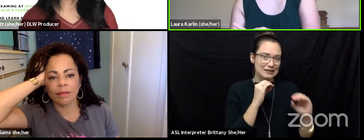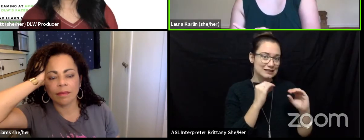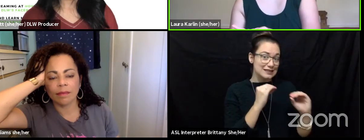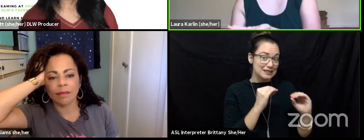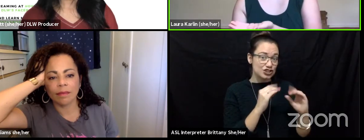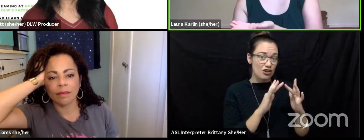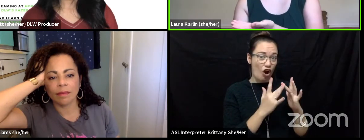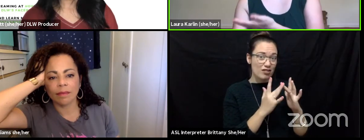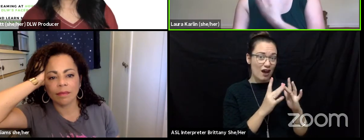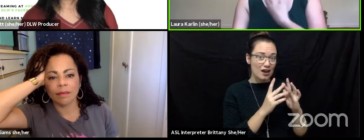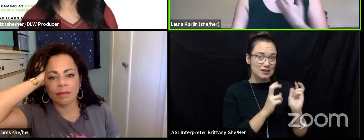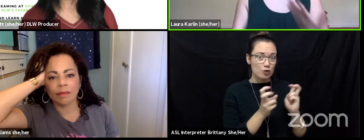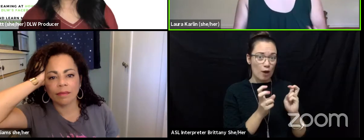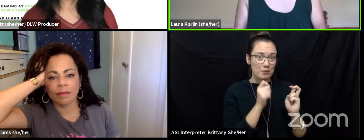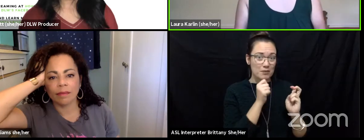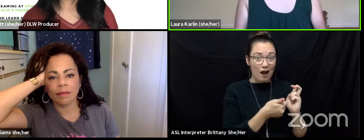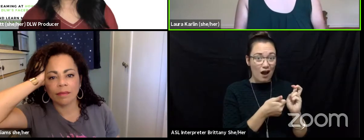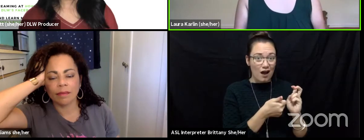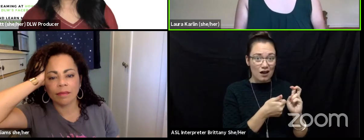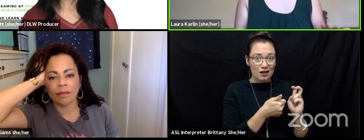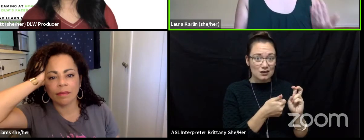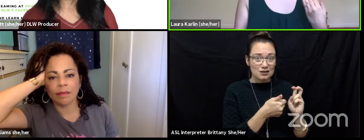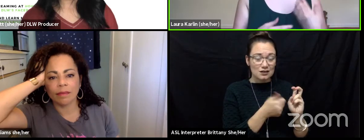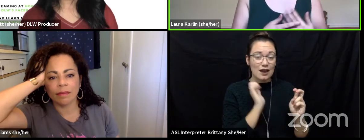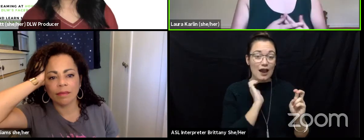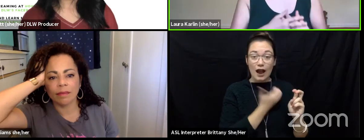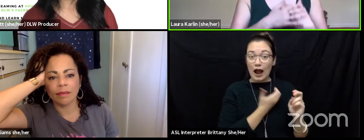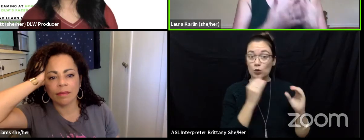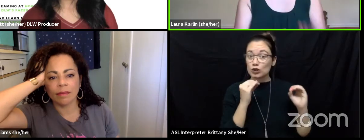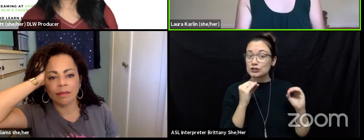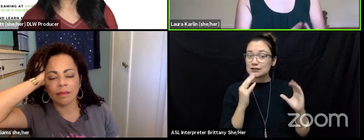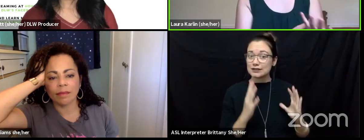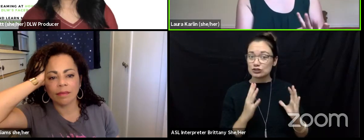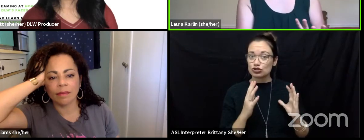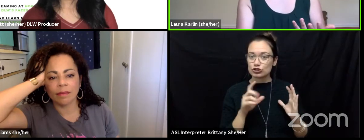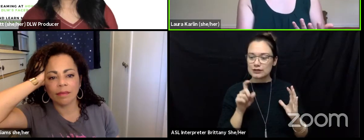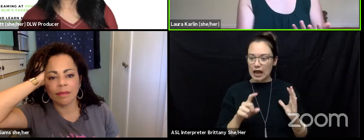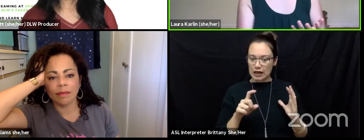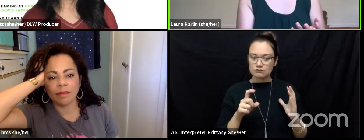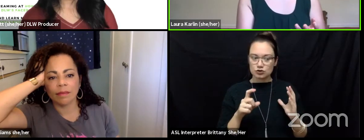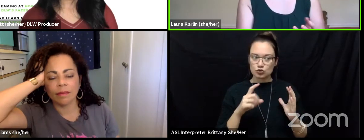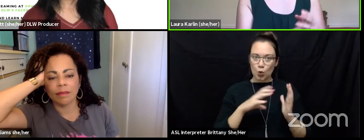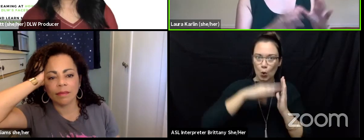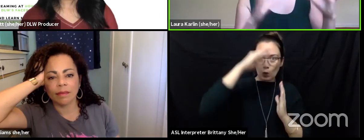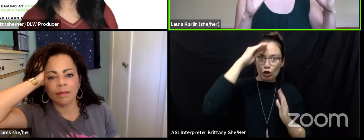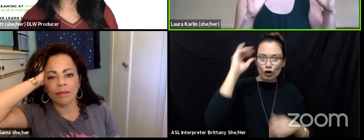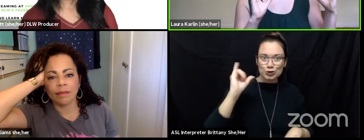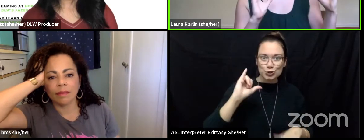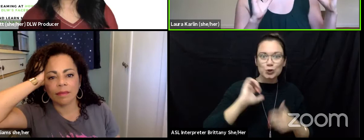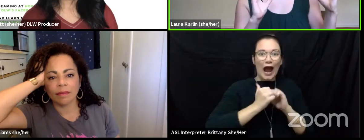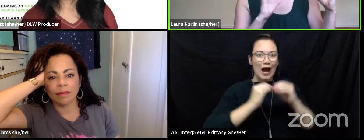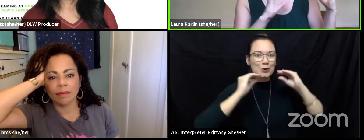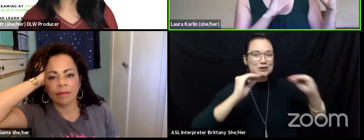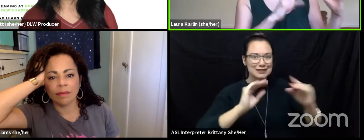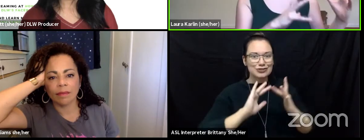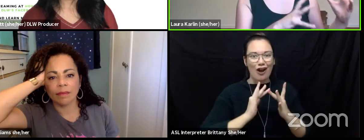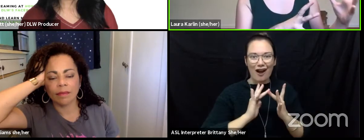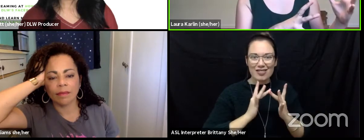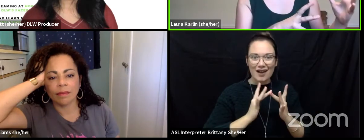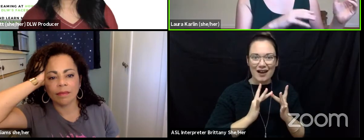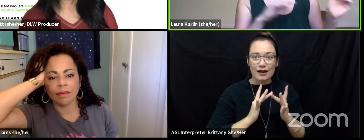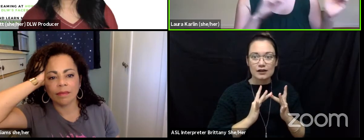online. Our teachers have had to learn how to teach. We have now classes on